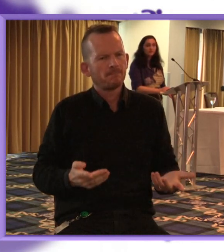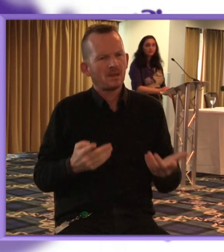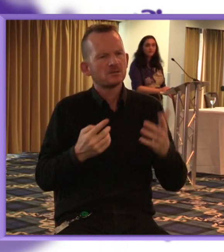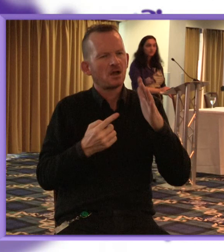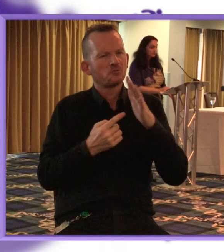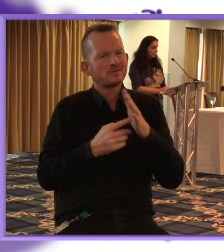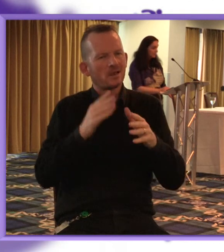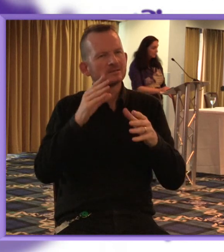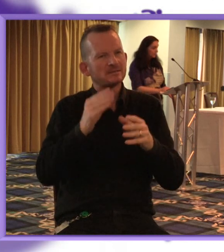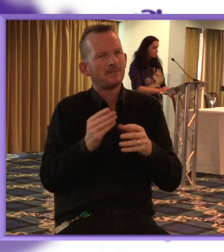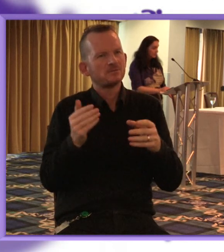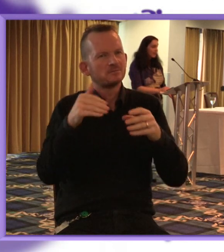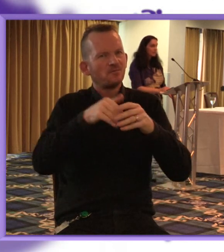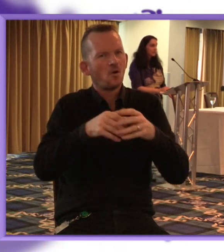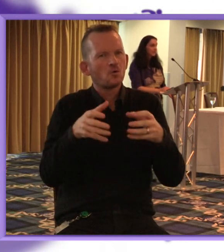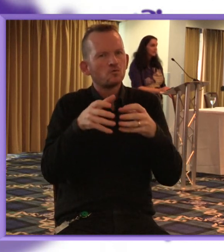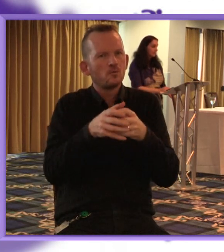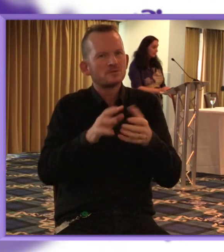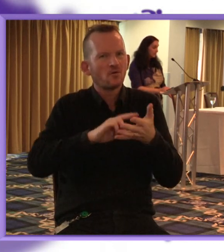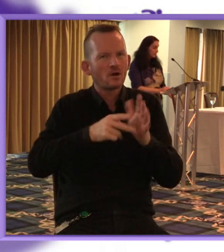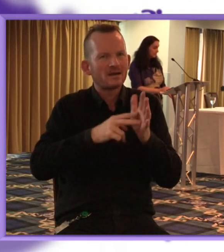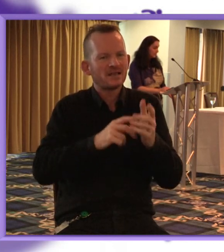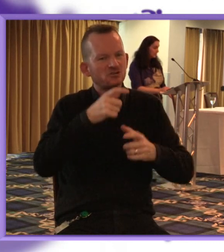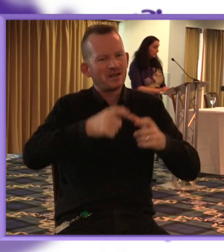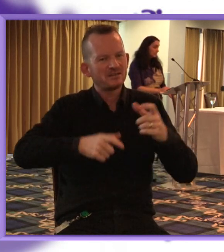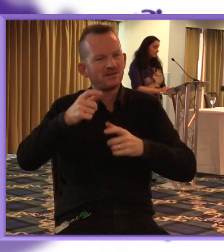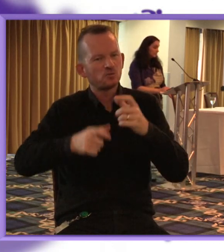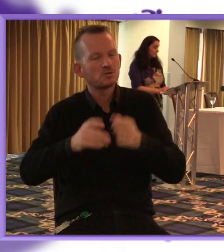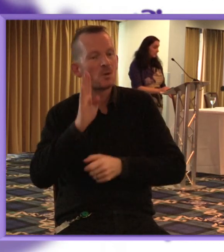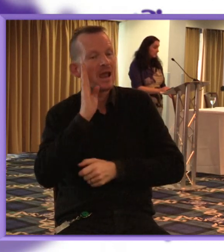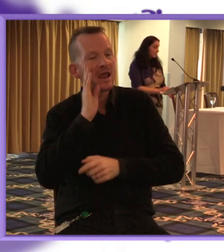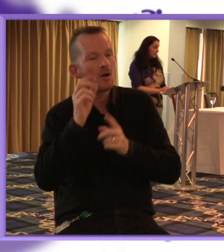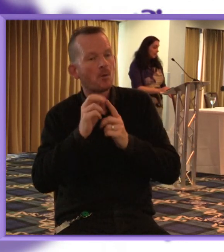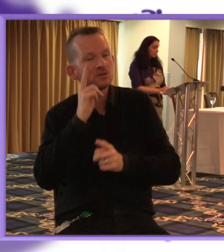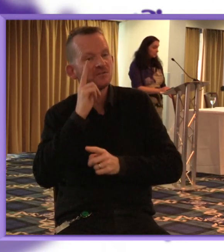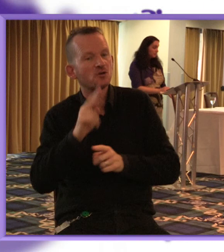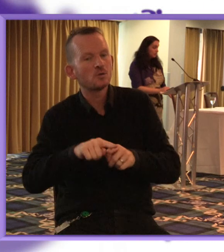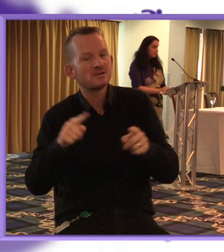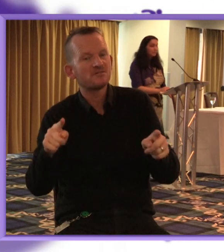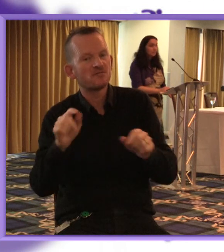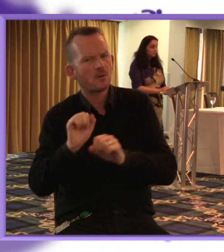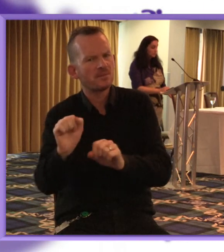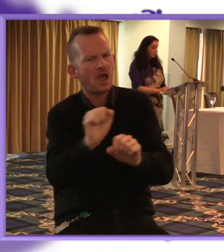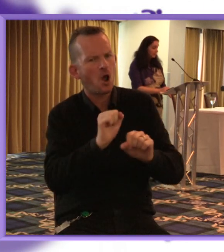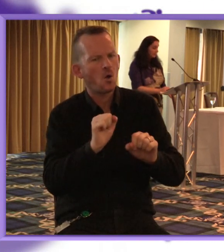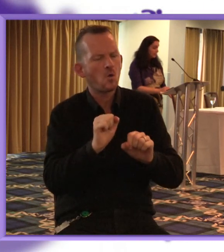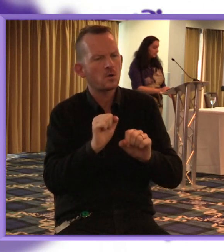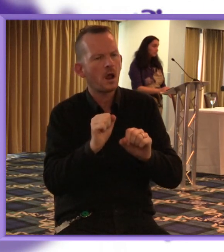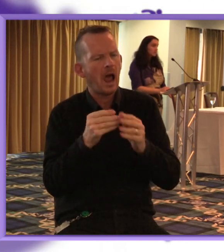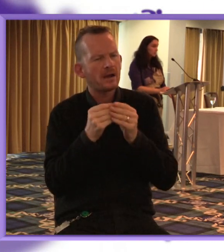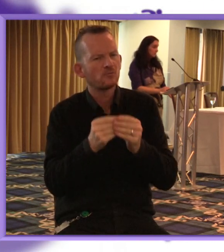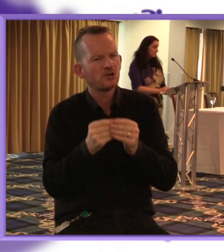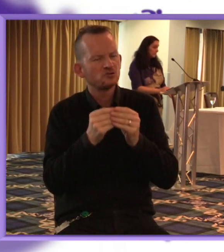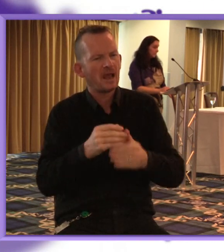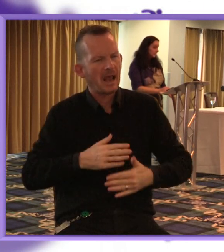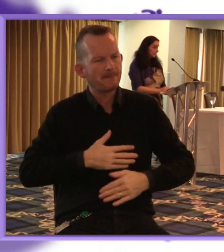of organisations and individuals to actually hear a point of view different from their own, and to appreciate emotionally as well